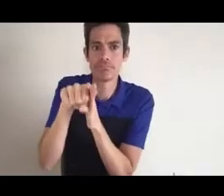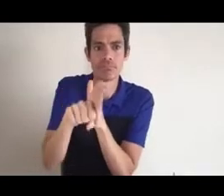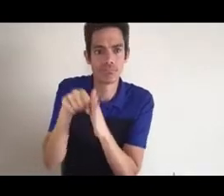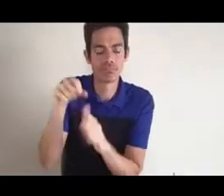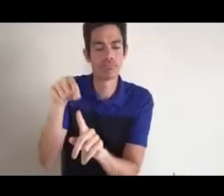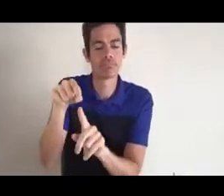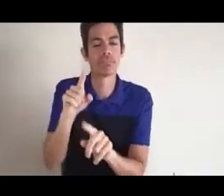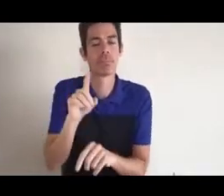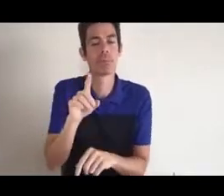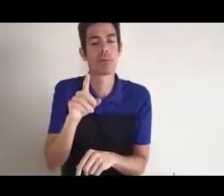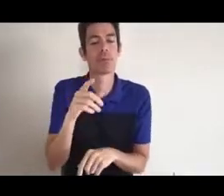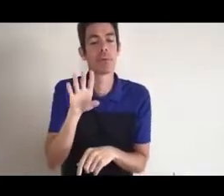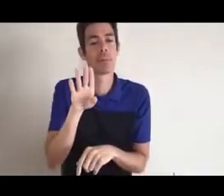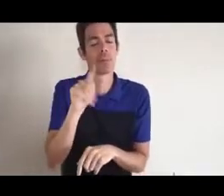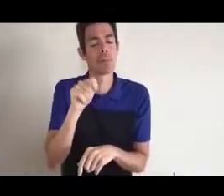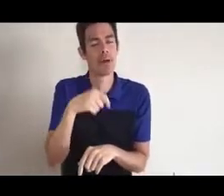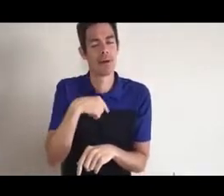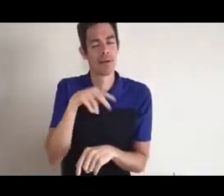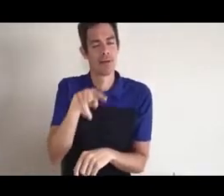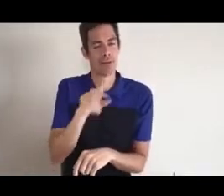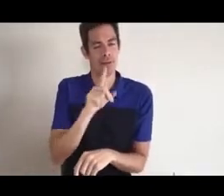taught and emphasized.